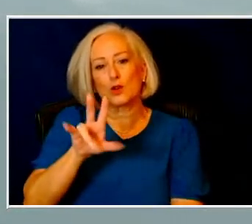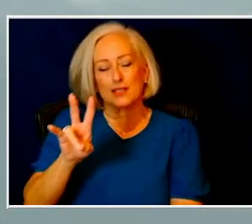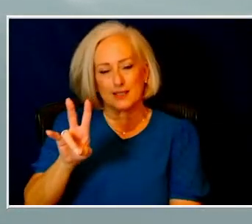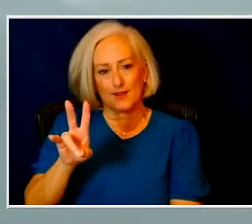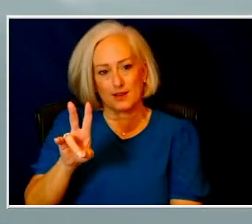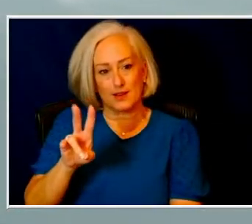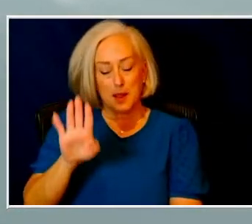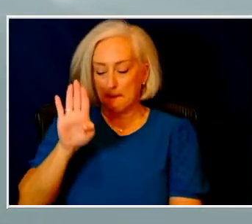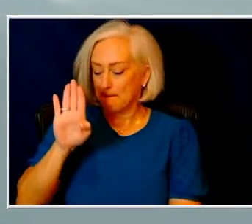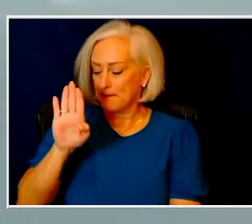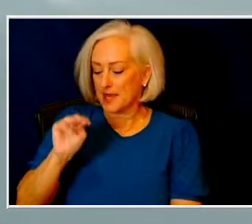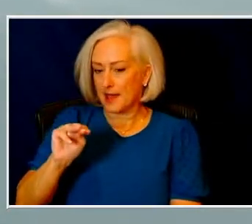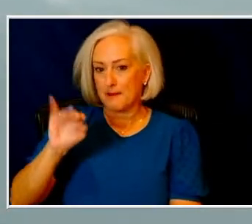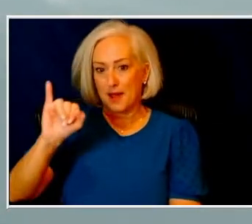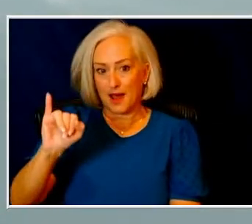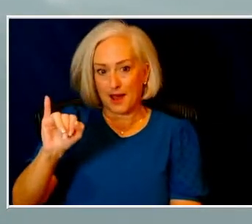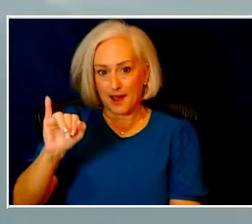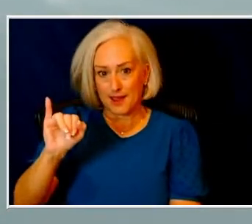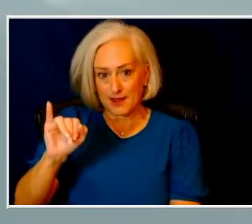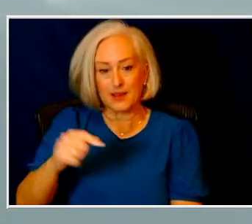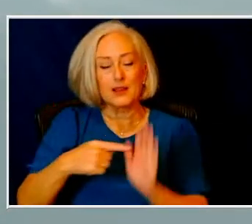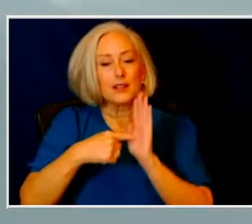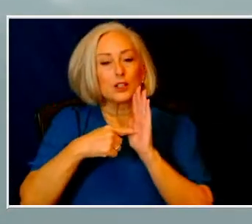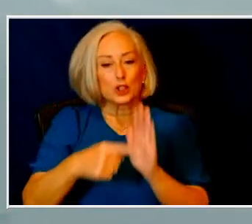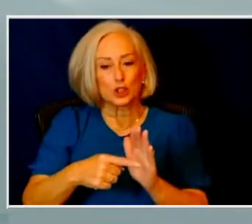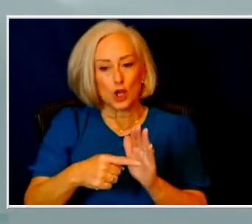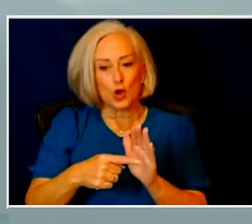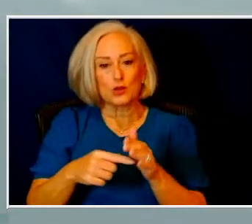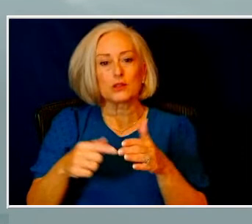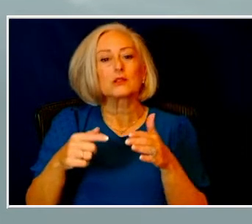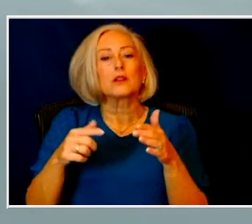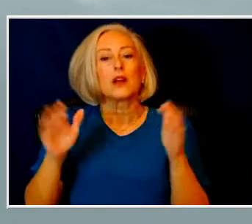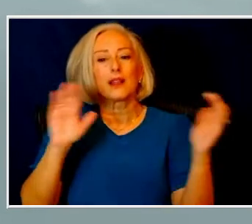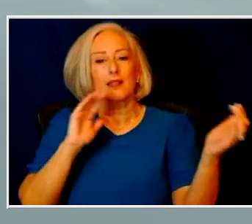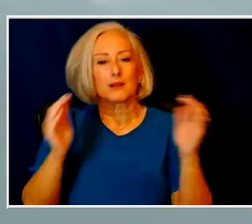So we've got another graphic that shows us that. Talk to us a little bit about that.